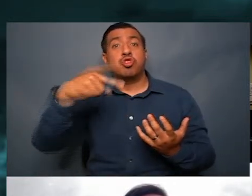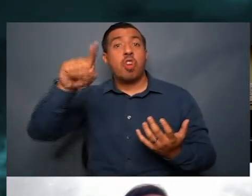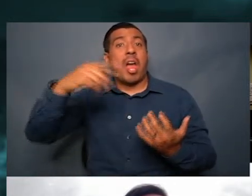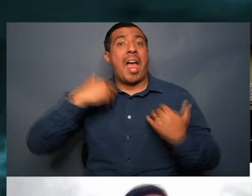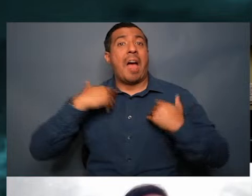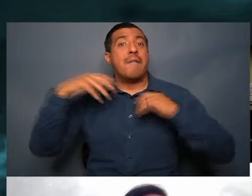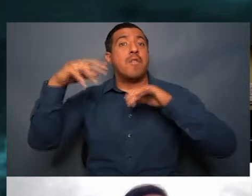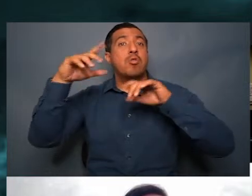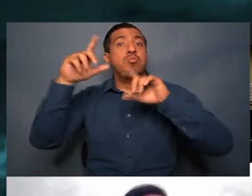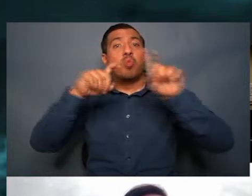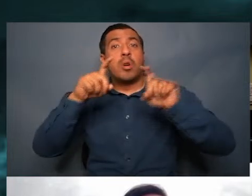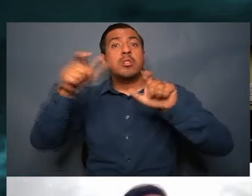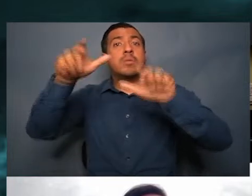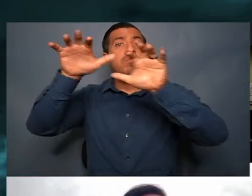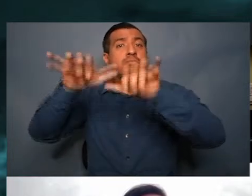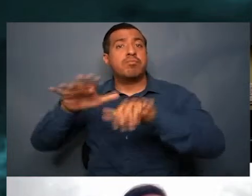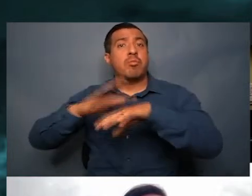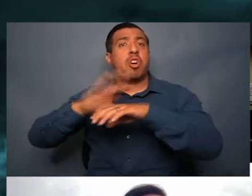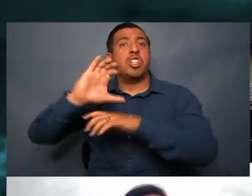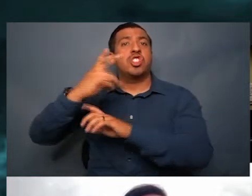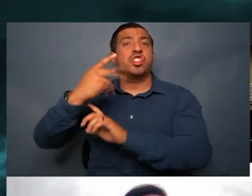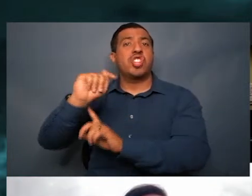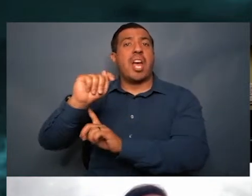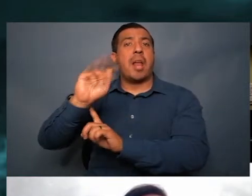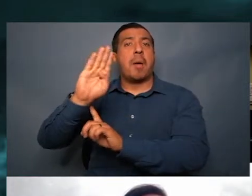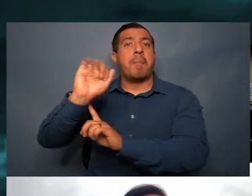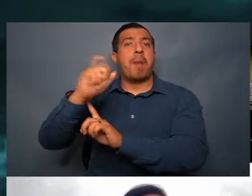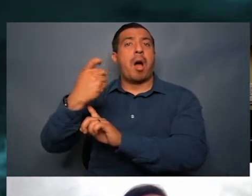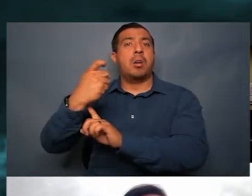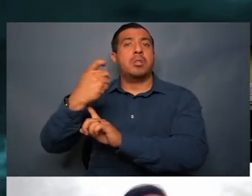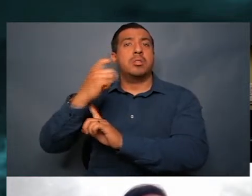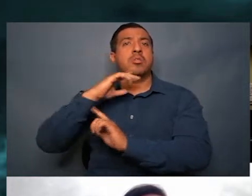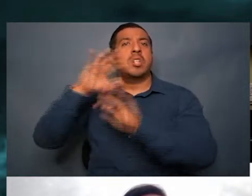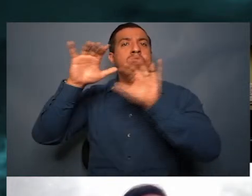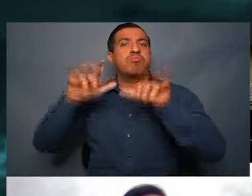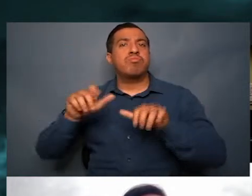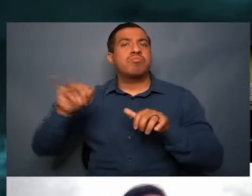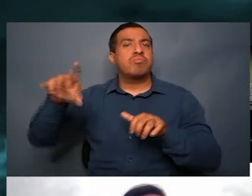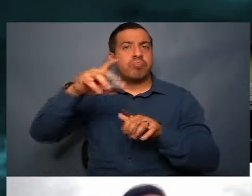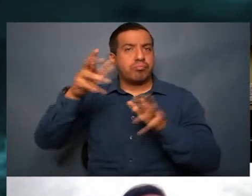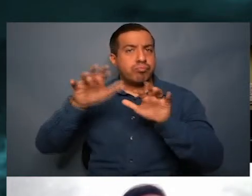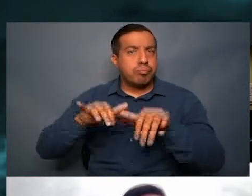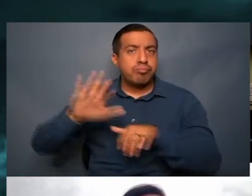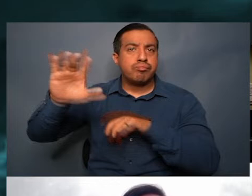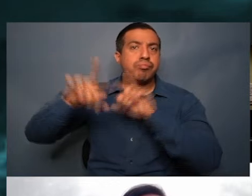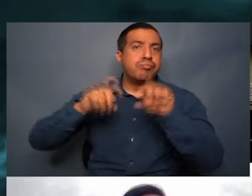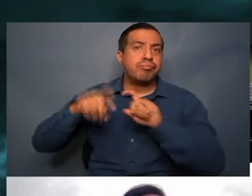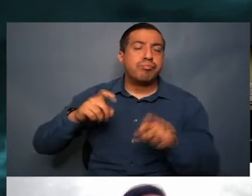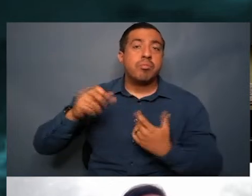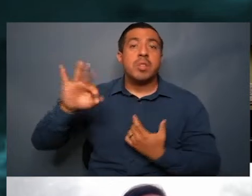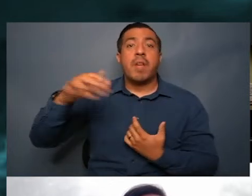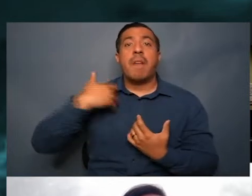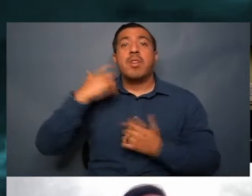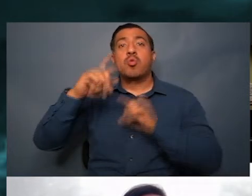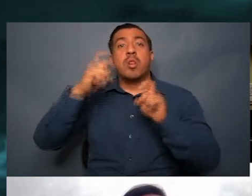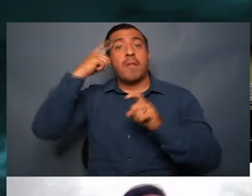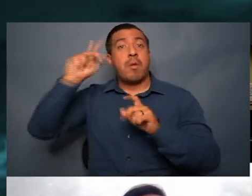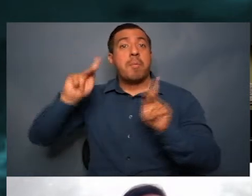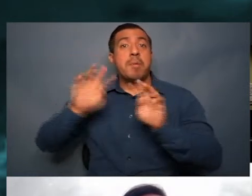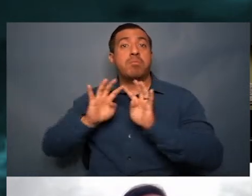into the chat box. So you should see a little chat icon there. Type your questions in if you have questions for the